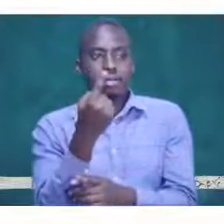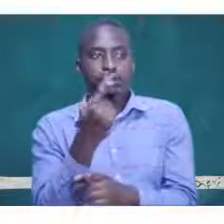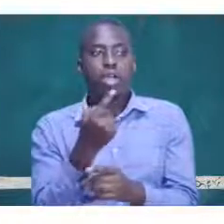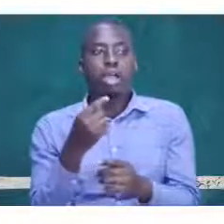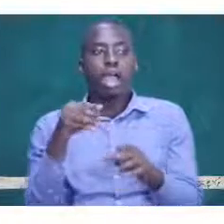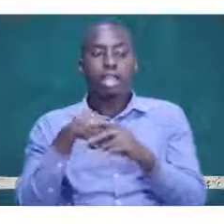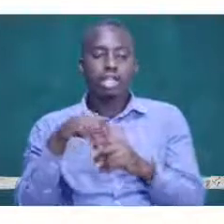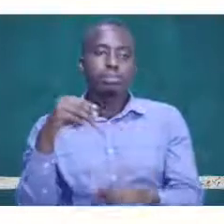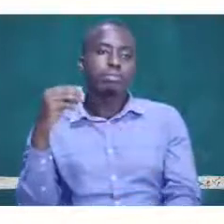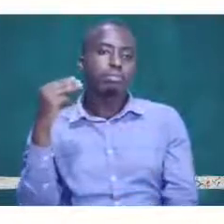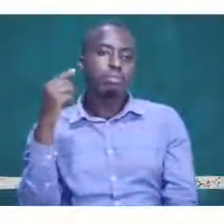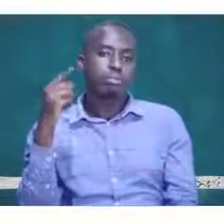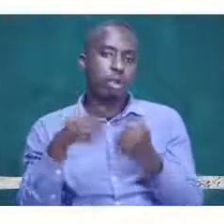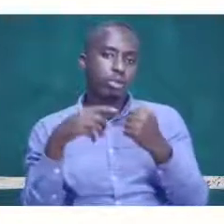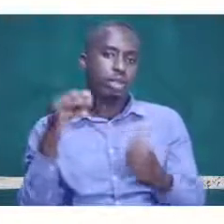In question 4,